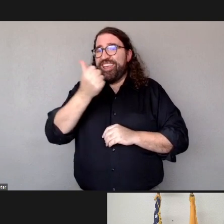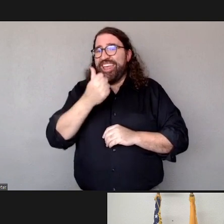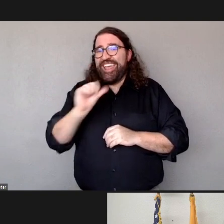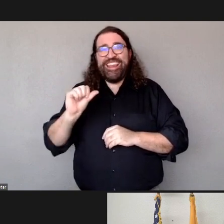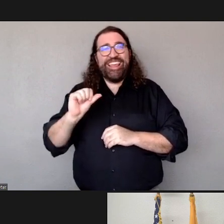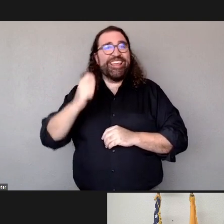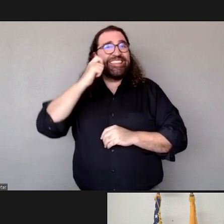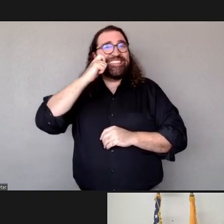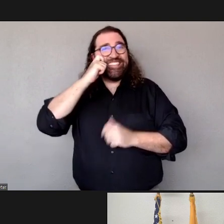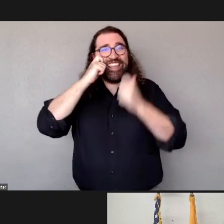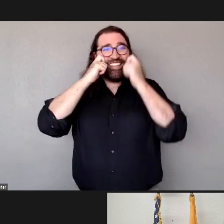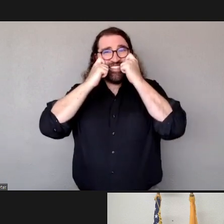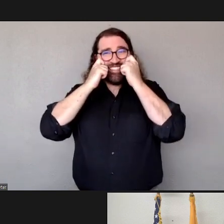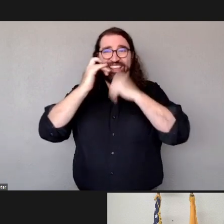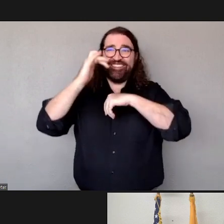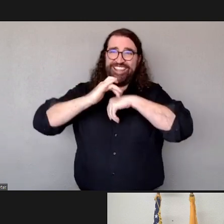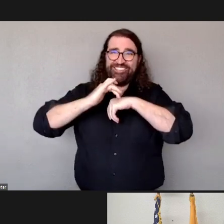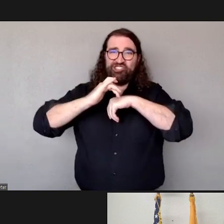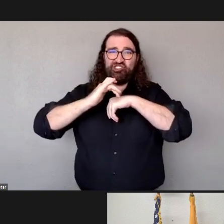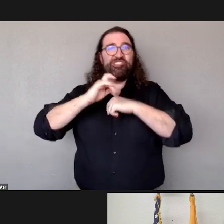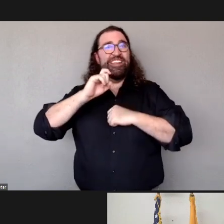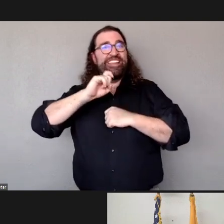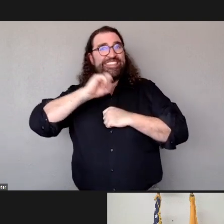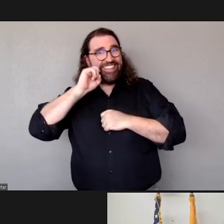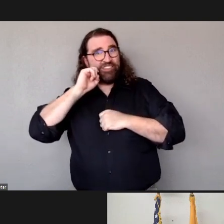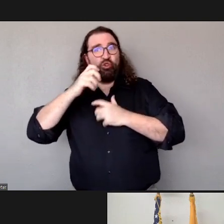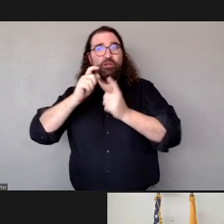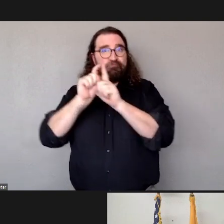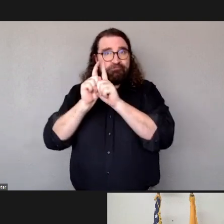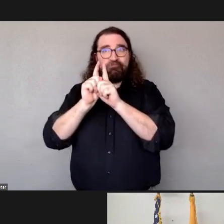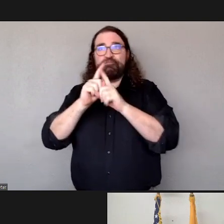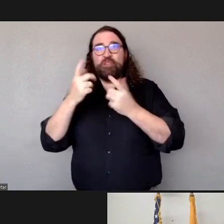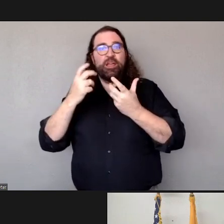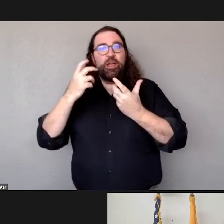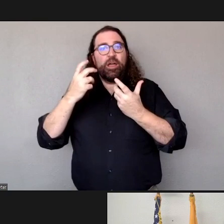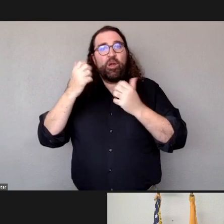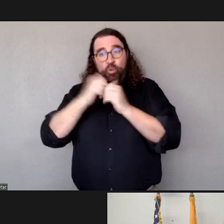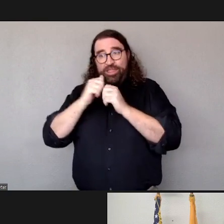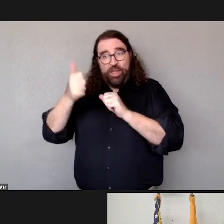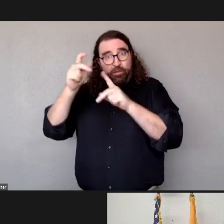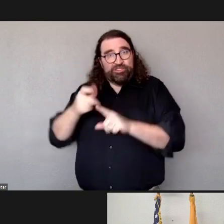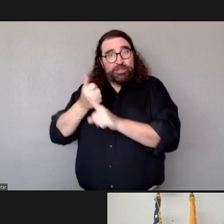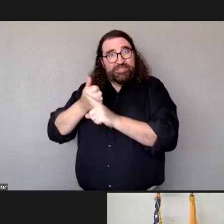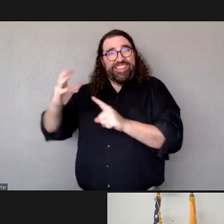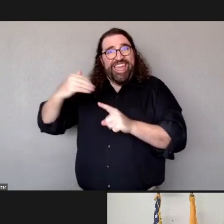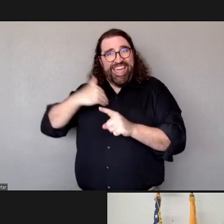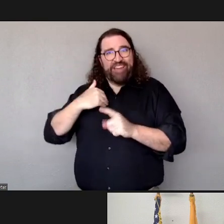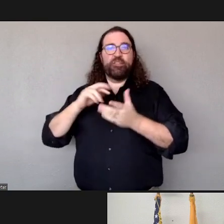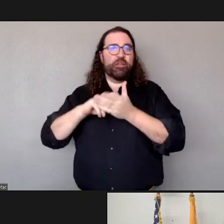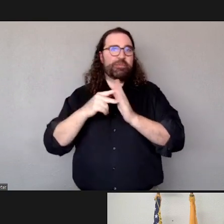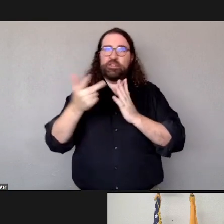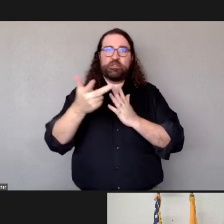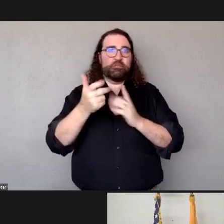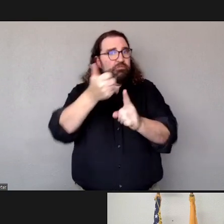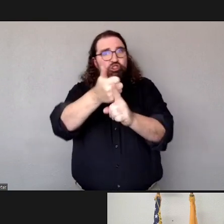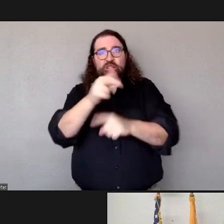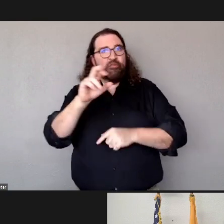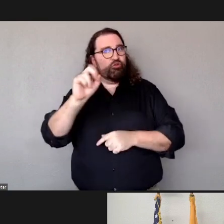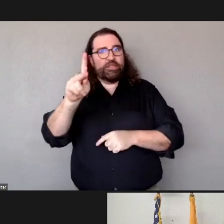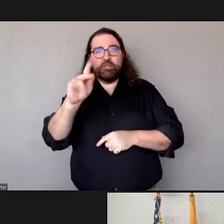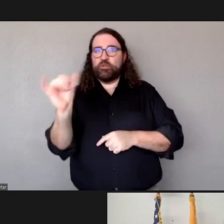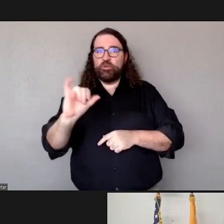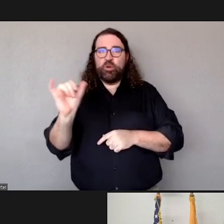to skin contact, sexual transmission with someone who has monkeypox, then you are at risk for getting